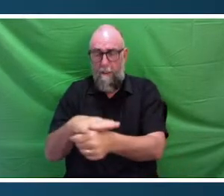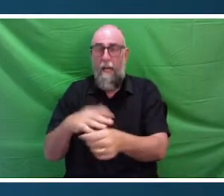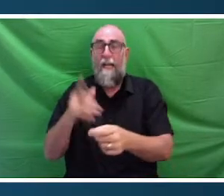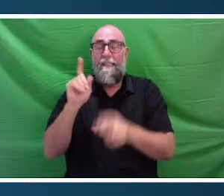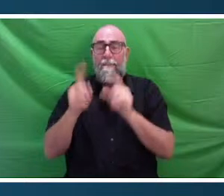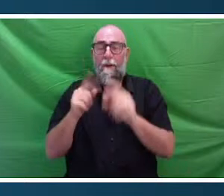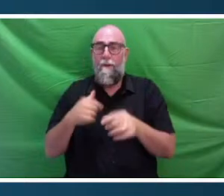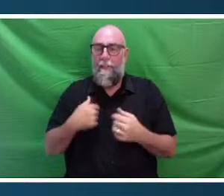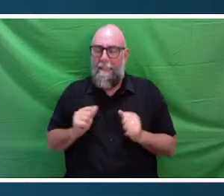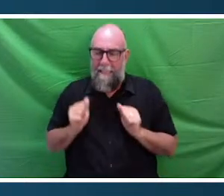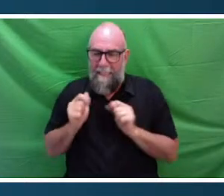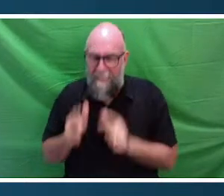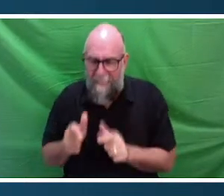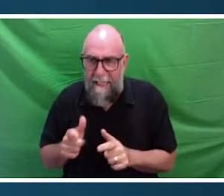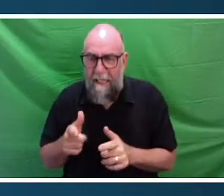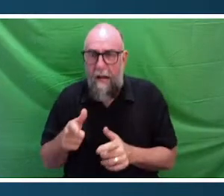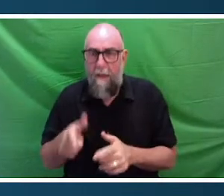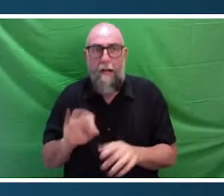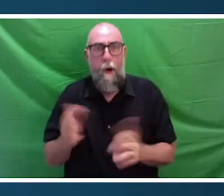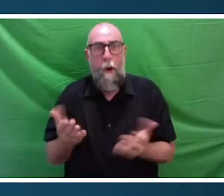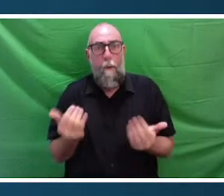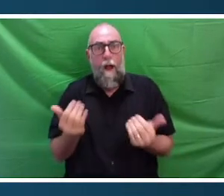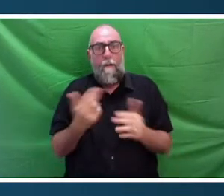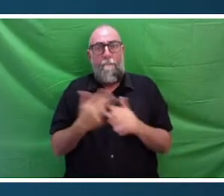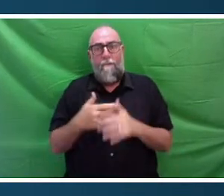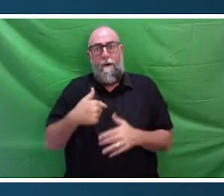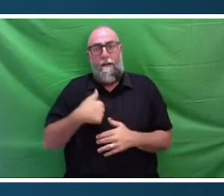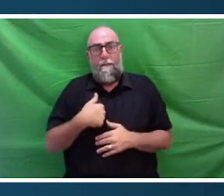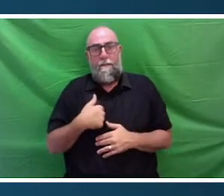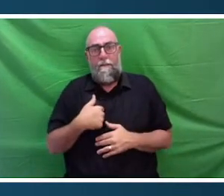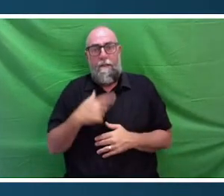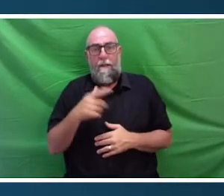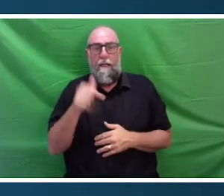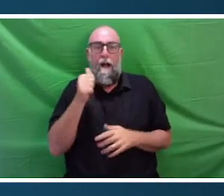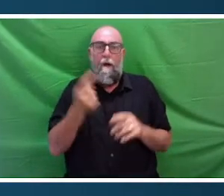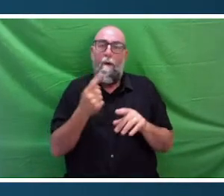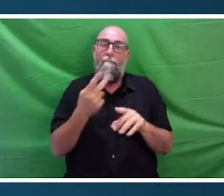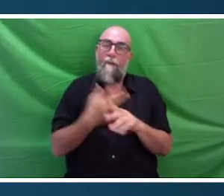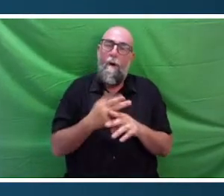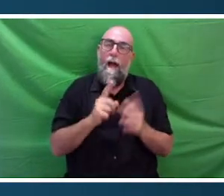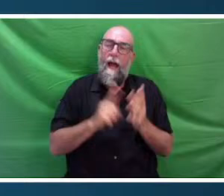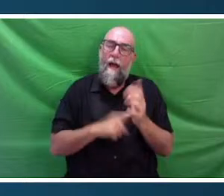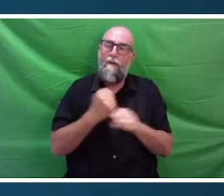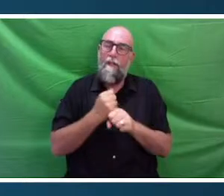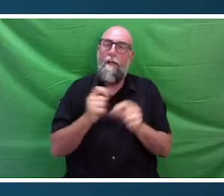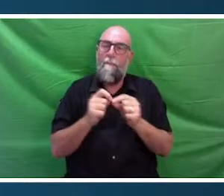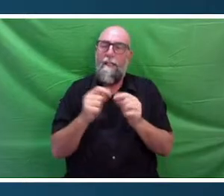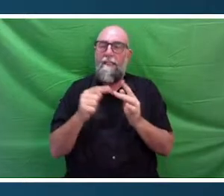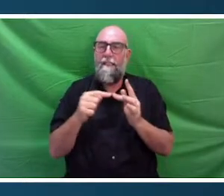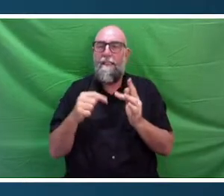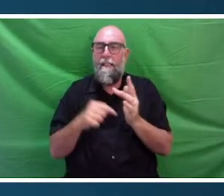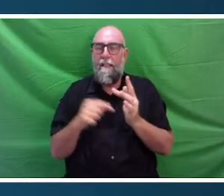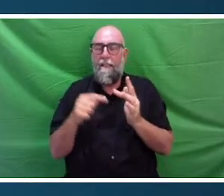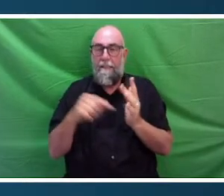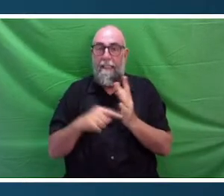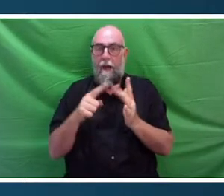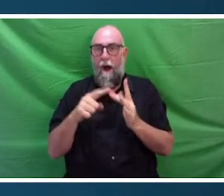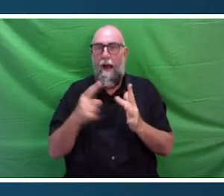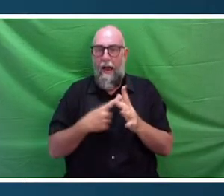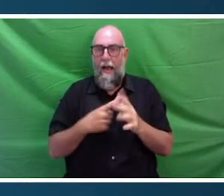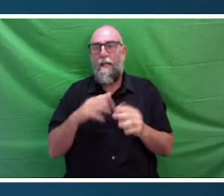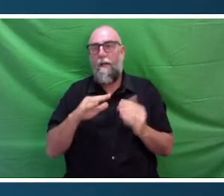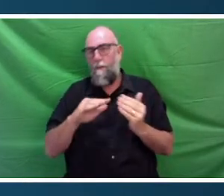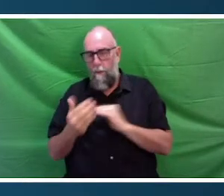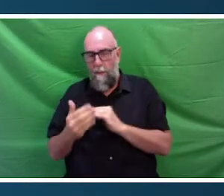and I mean in particular the LGBTQIA plus community. I wonder if you have any insights that you could share on how you reach those